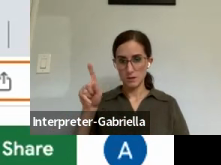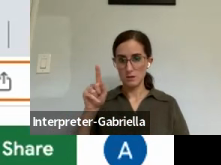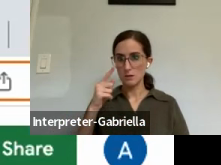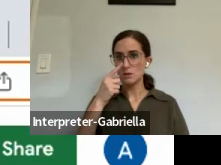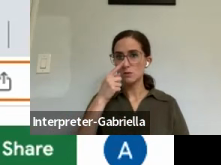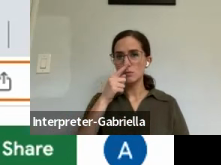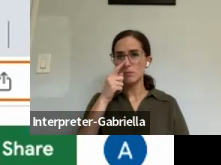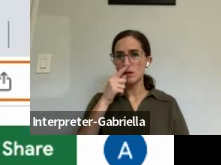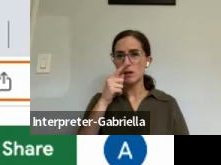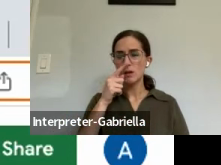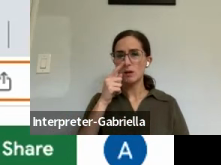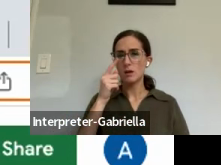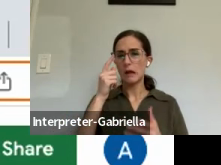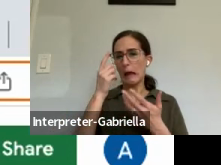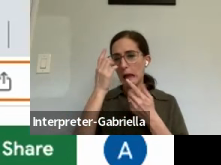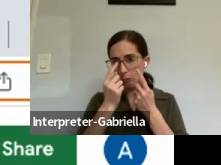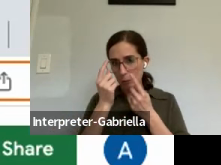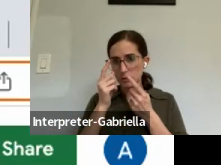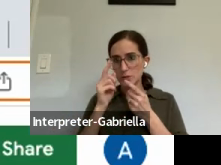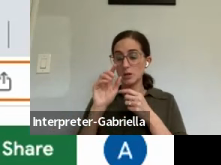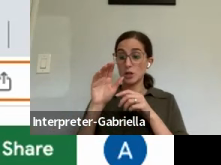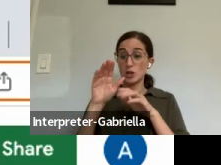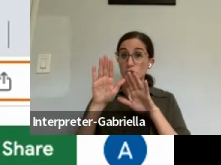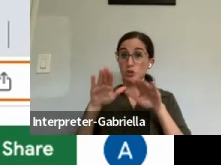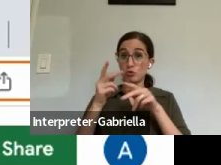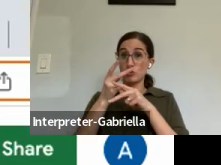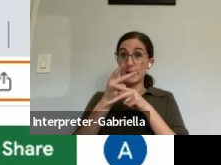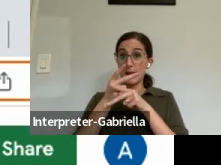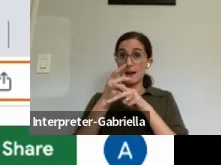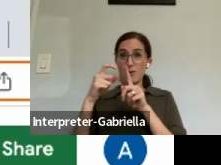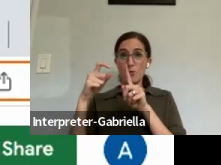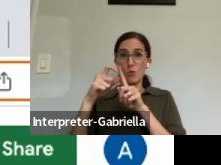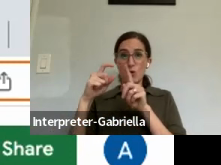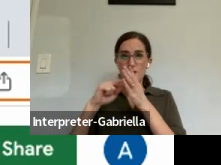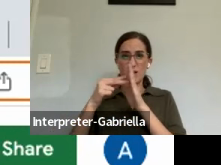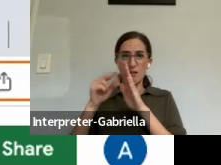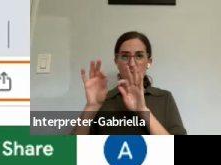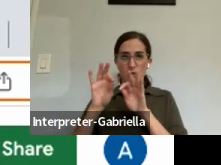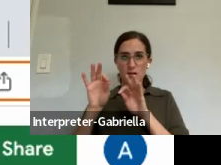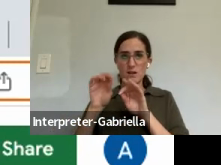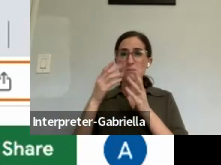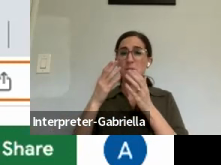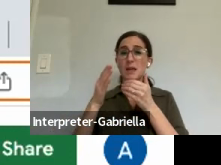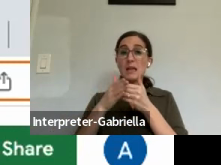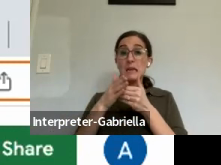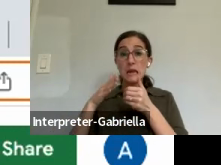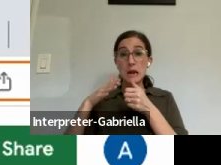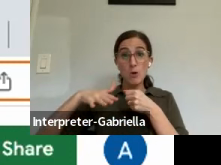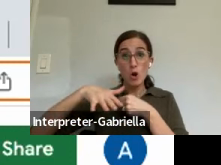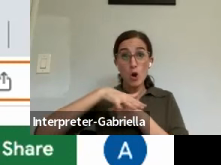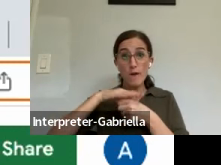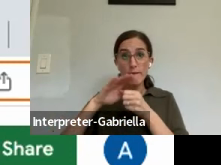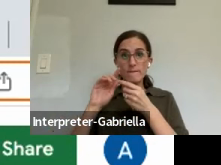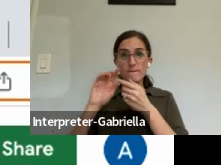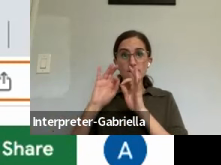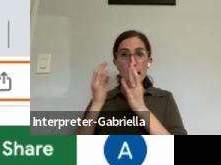childcare definition the neighborhood, family and friends, childcare